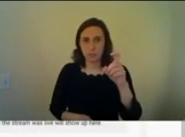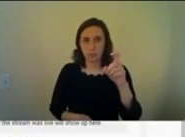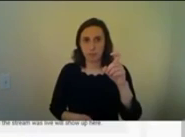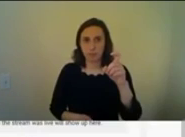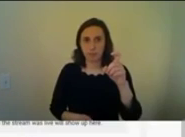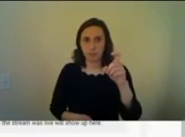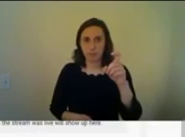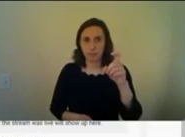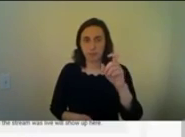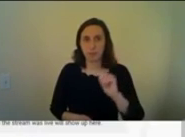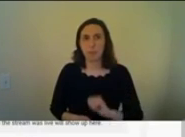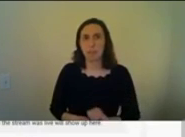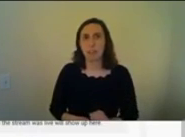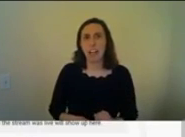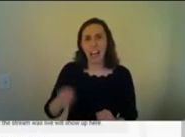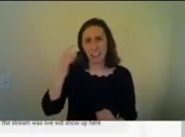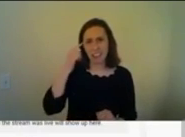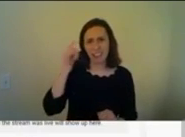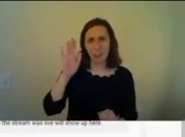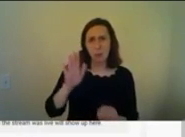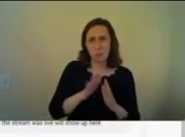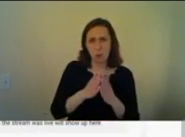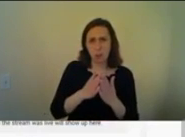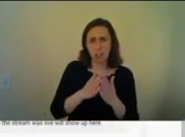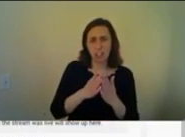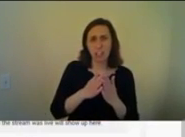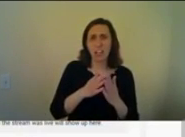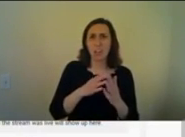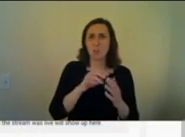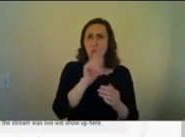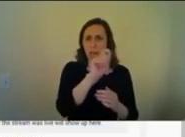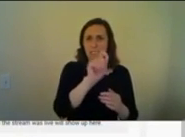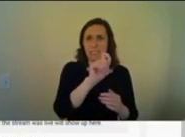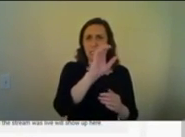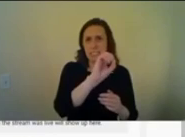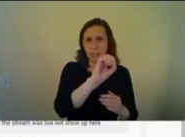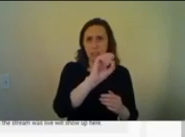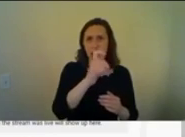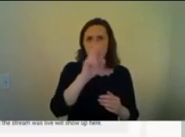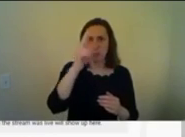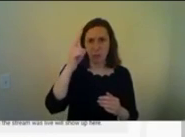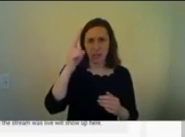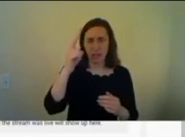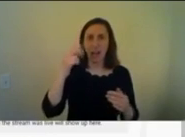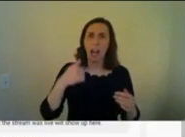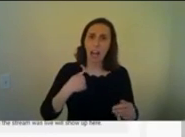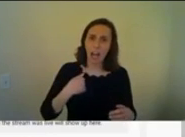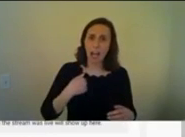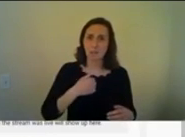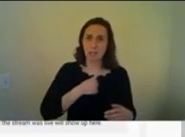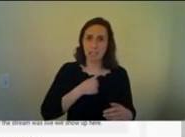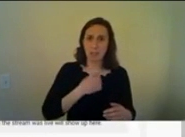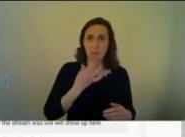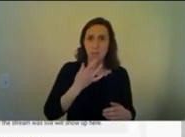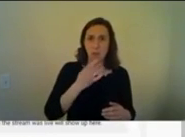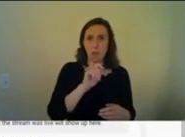Your book, I think, writes in 0x squared. I leave a gap, and I keep my sign over here.